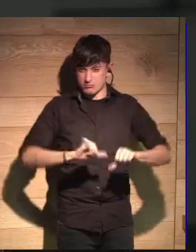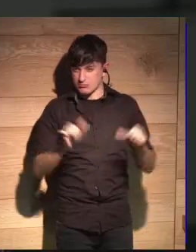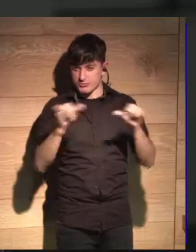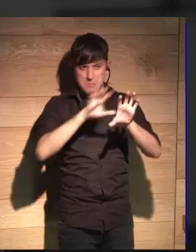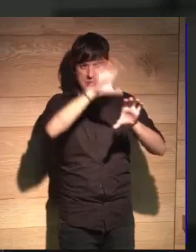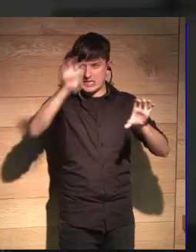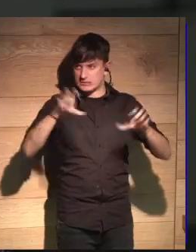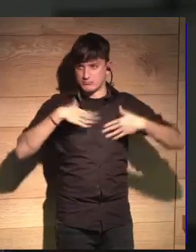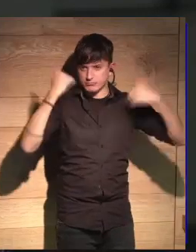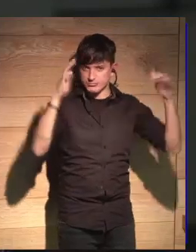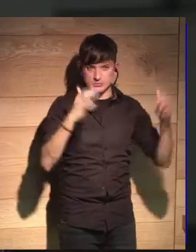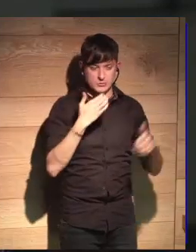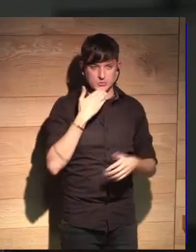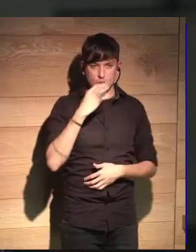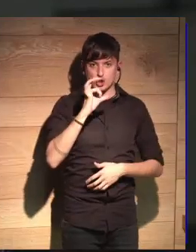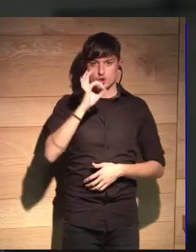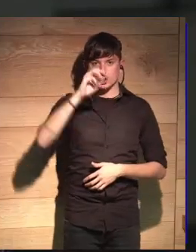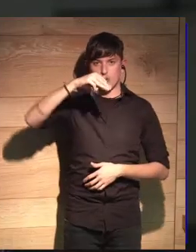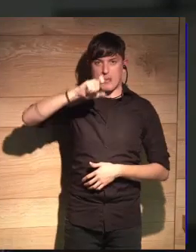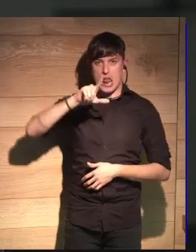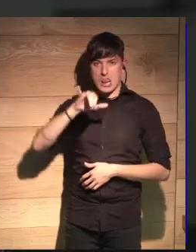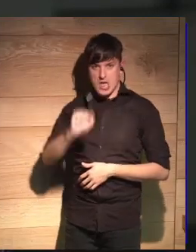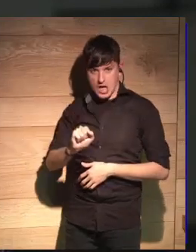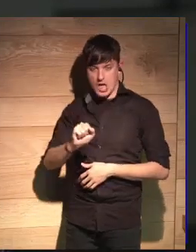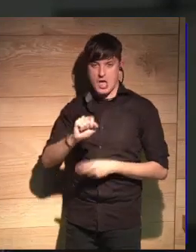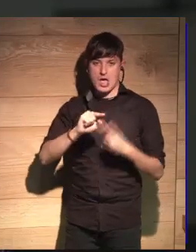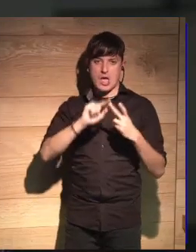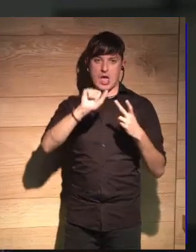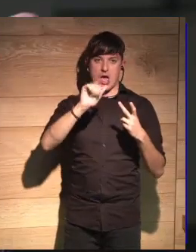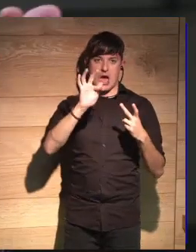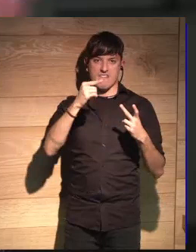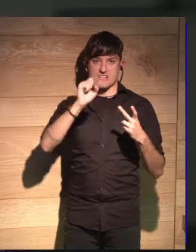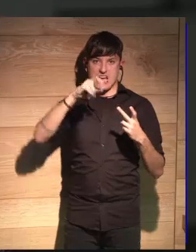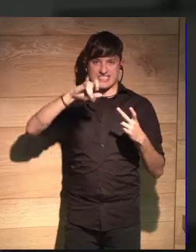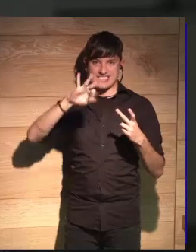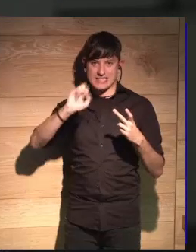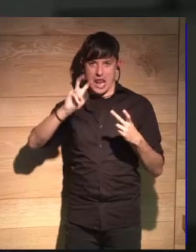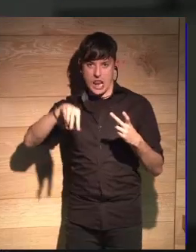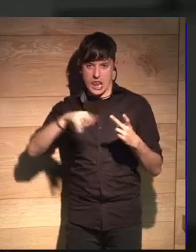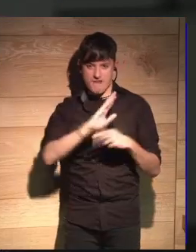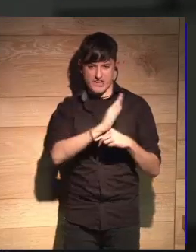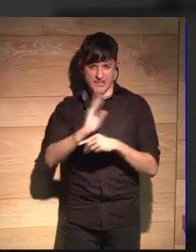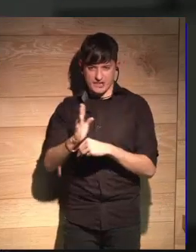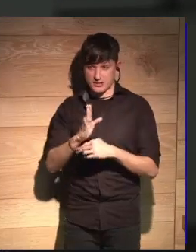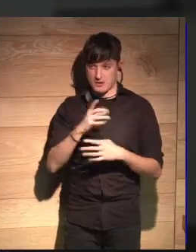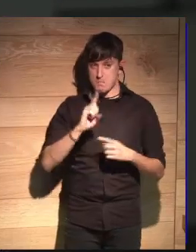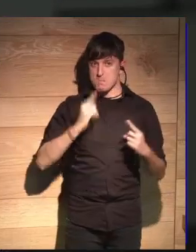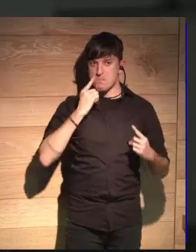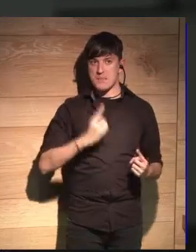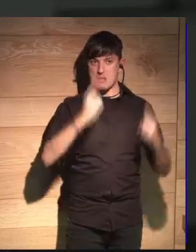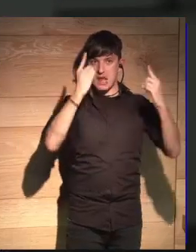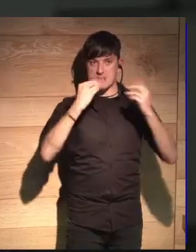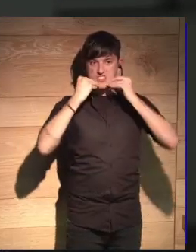in Somalia or Afghanistan, it affects the whole world. Now, for the first time in human history, we have